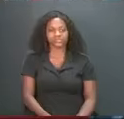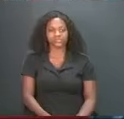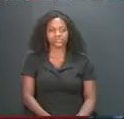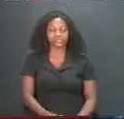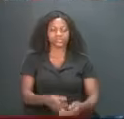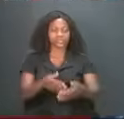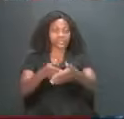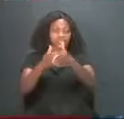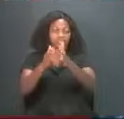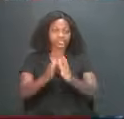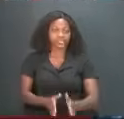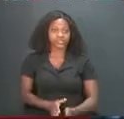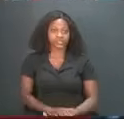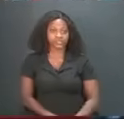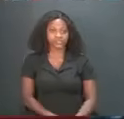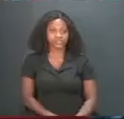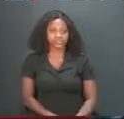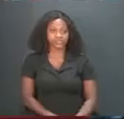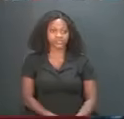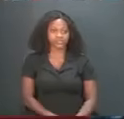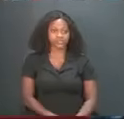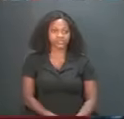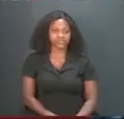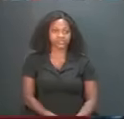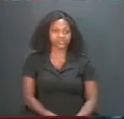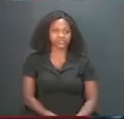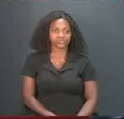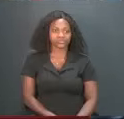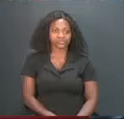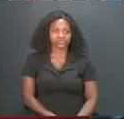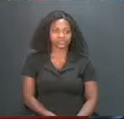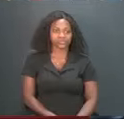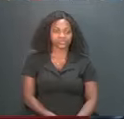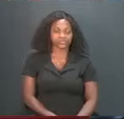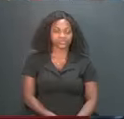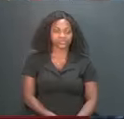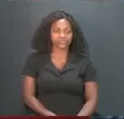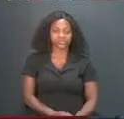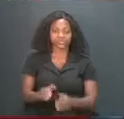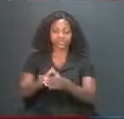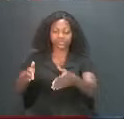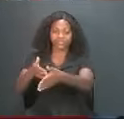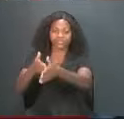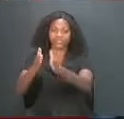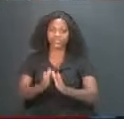leader. Is it Mr. Majority leader.